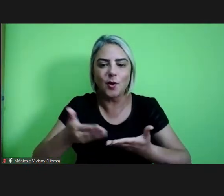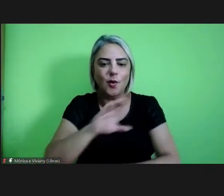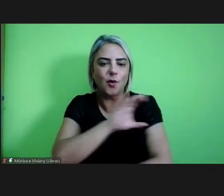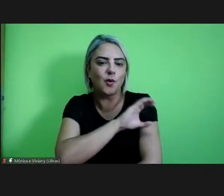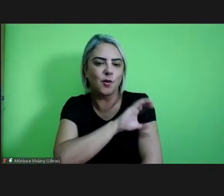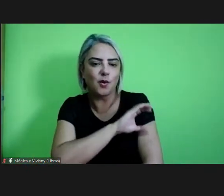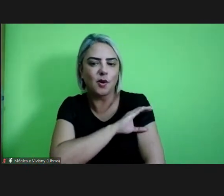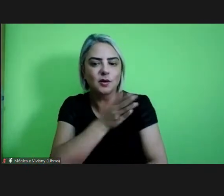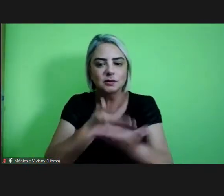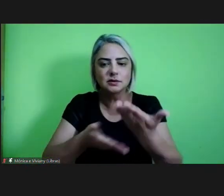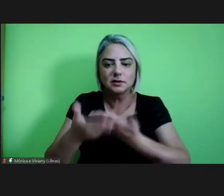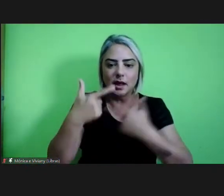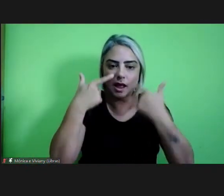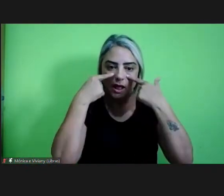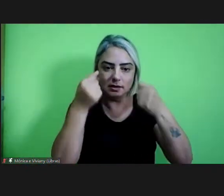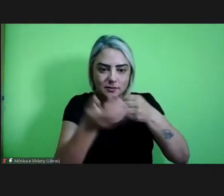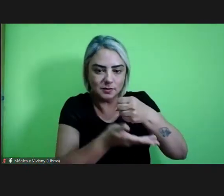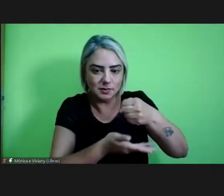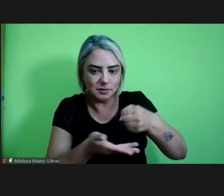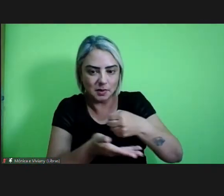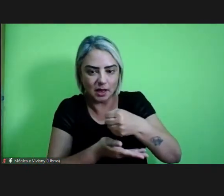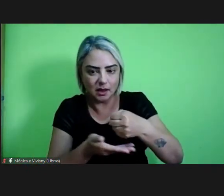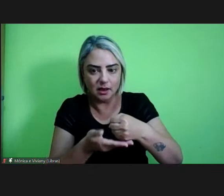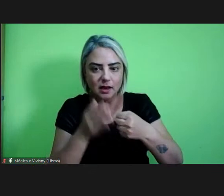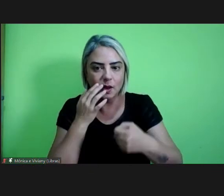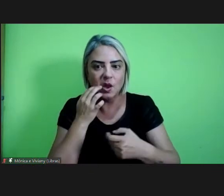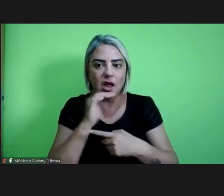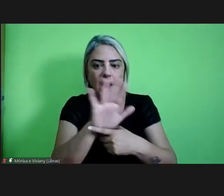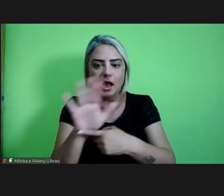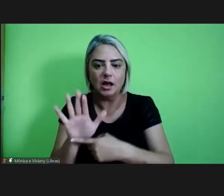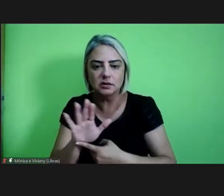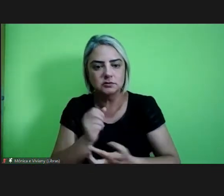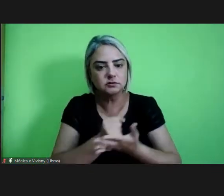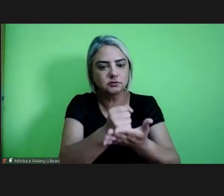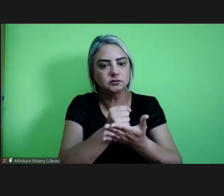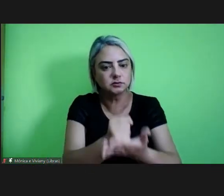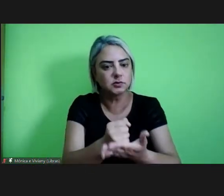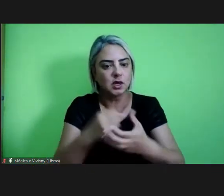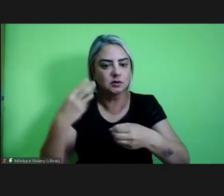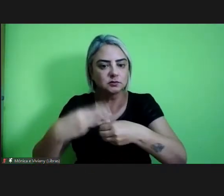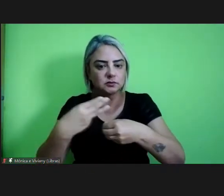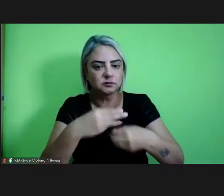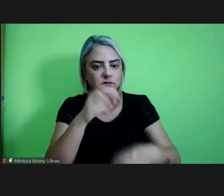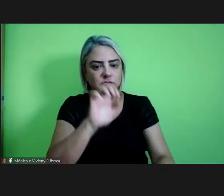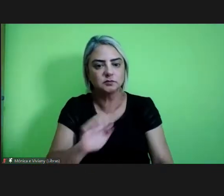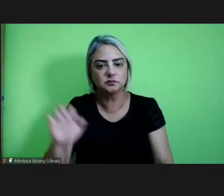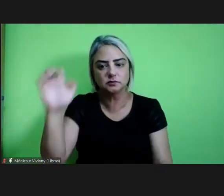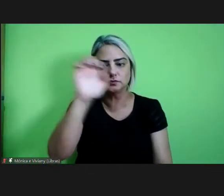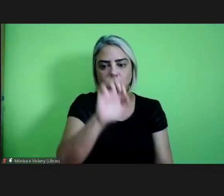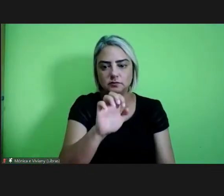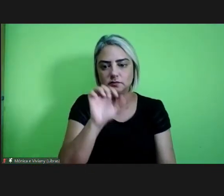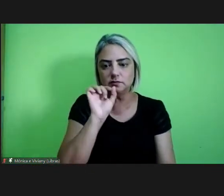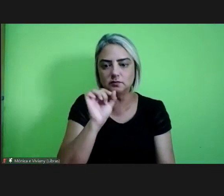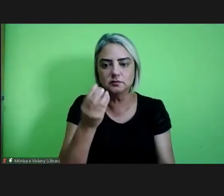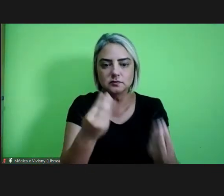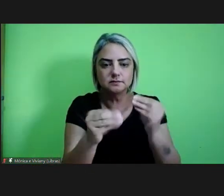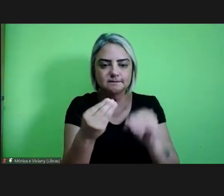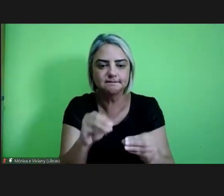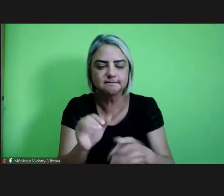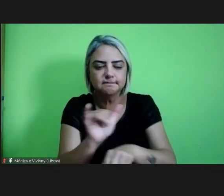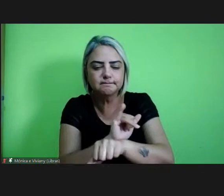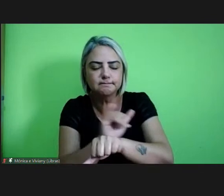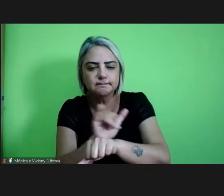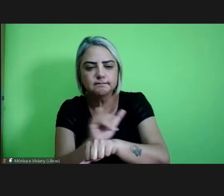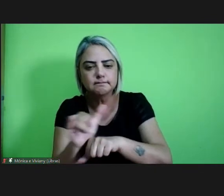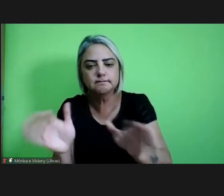this topic for some time. And I'm here at the coordination of primary health care, trying to help municipalities and states so